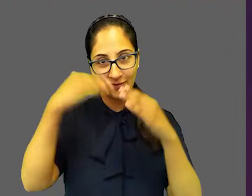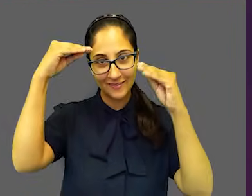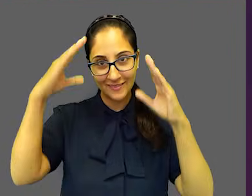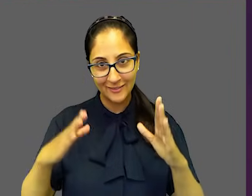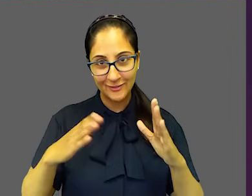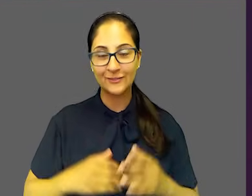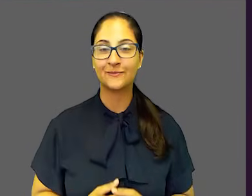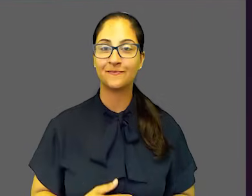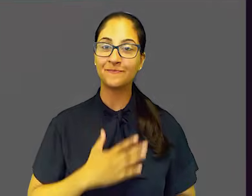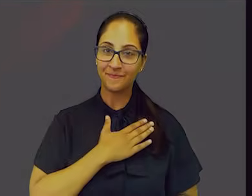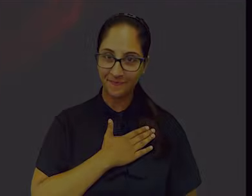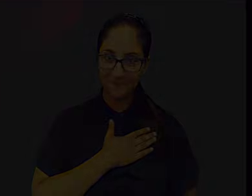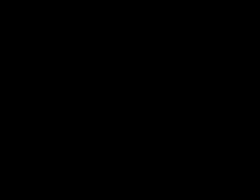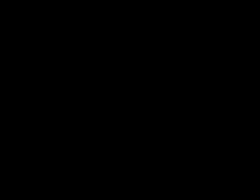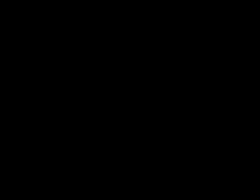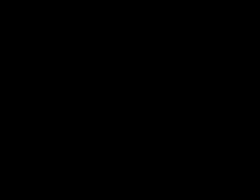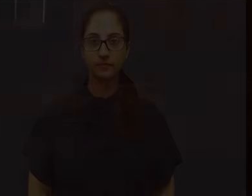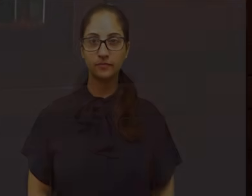good evening.